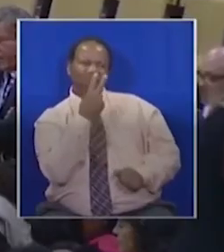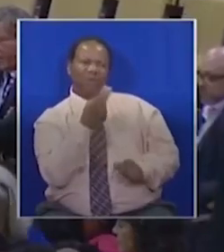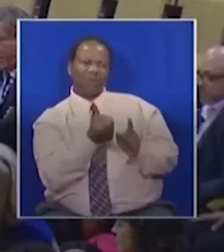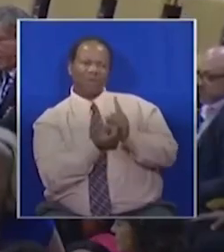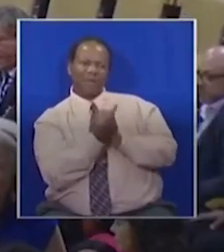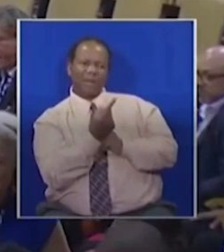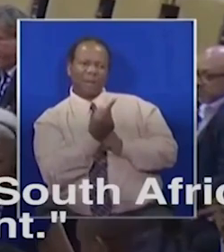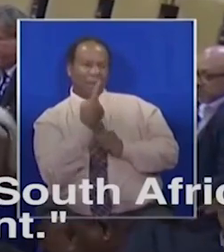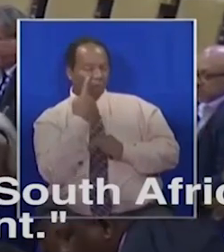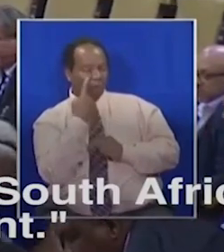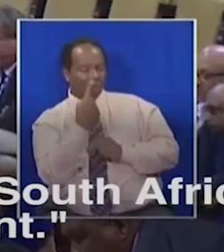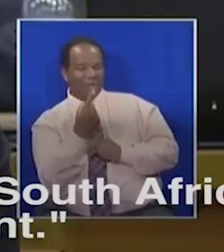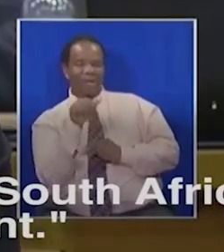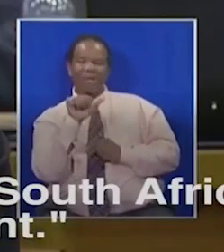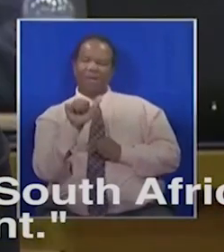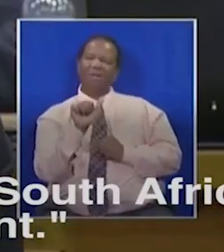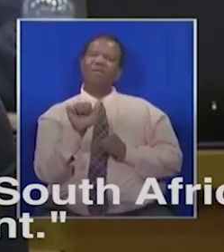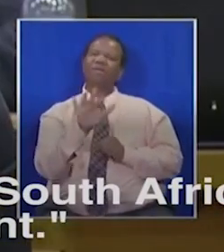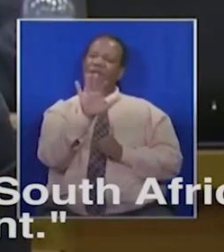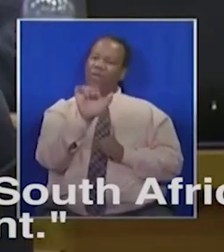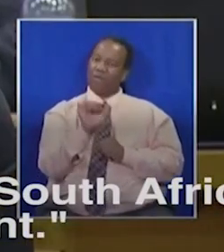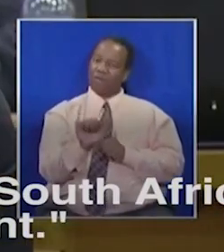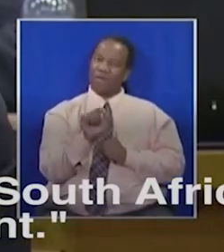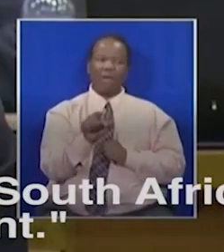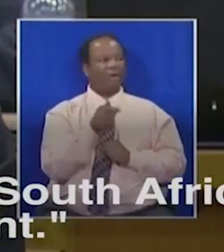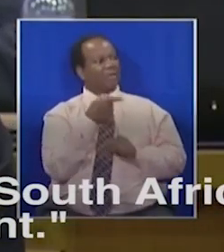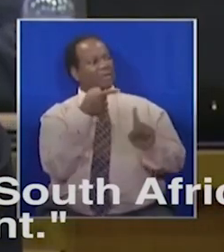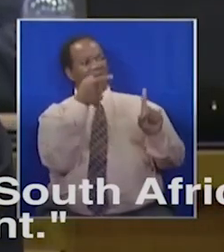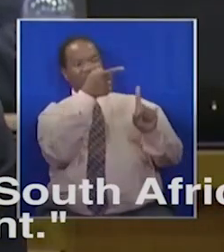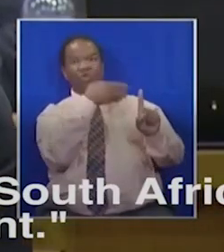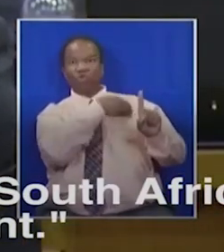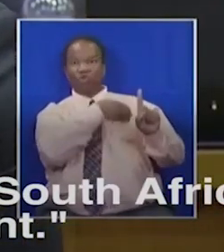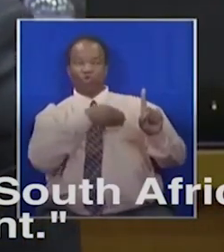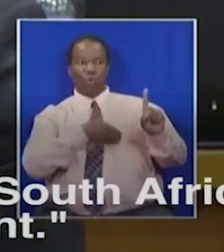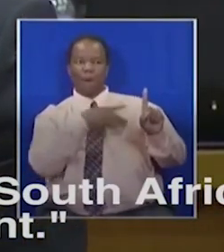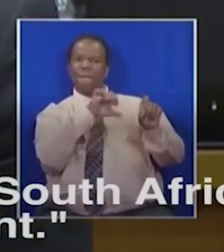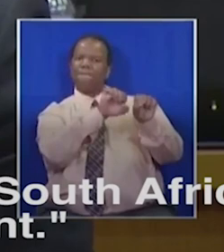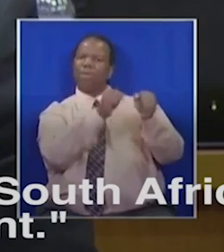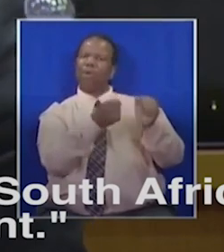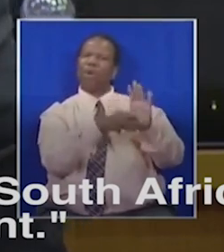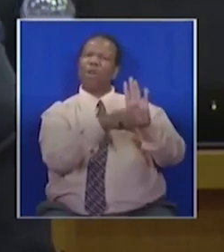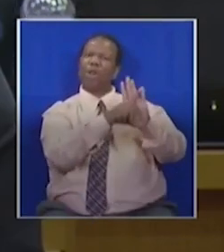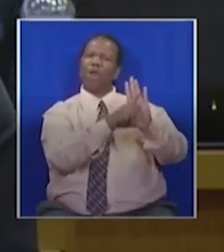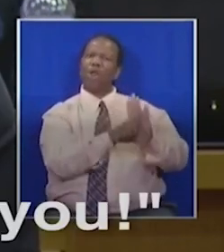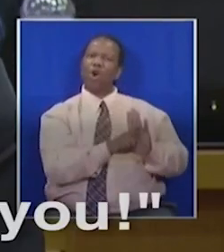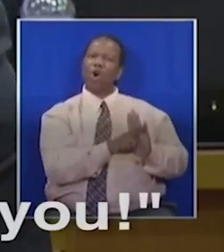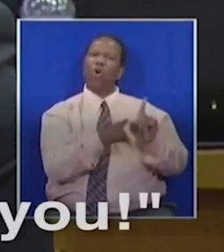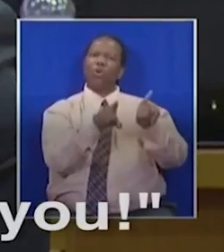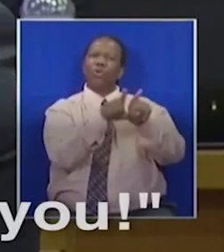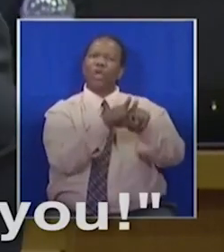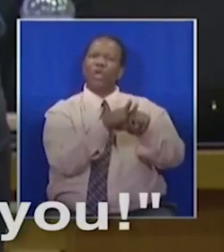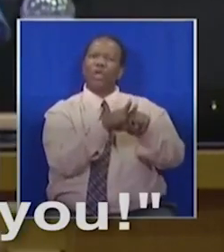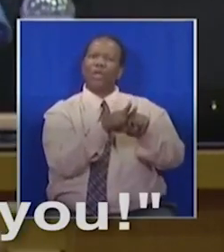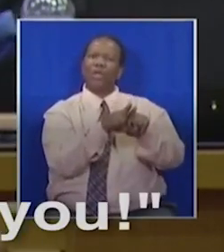This man has broken South Africa. You are breaking Parliament. No. On a point of order.